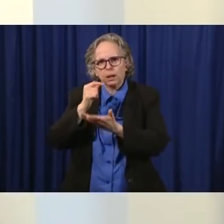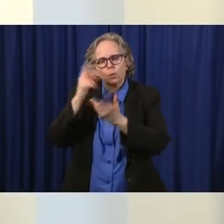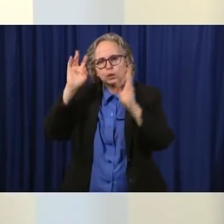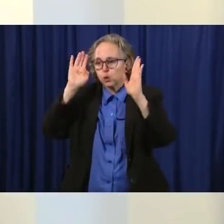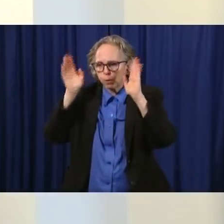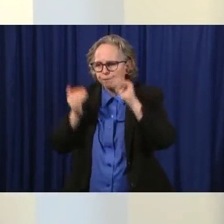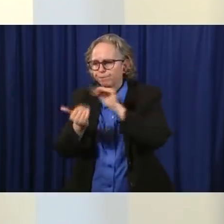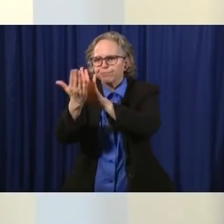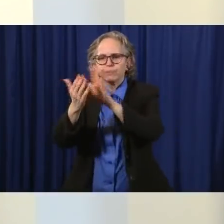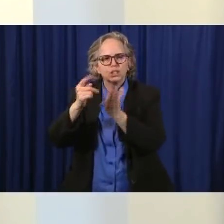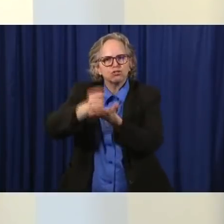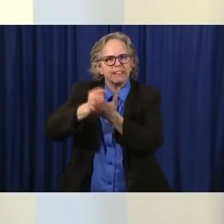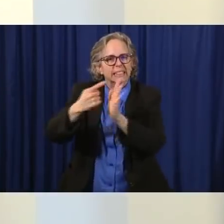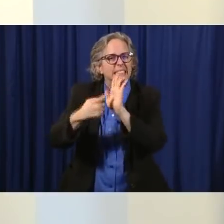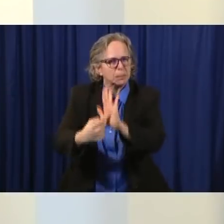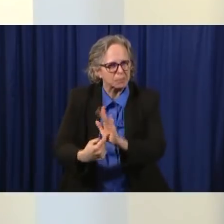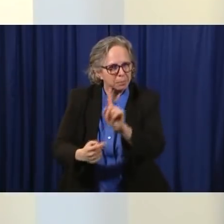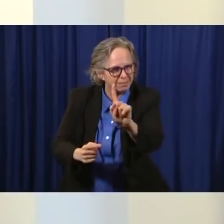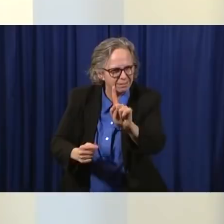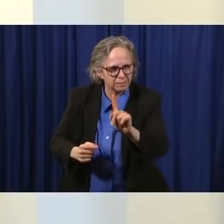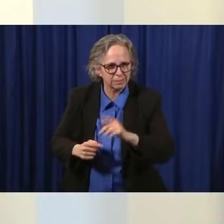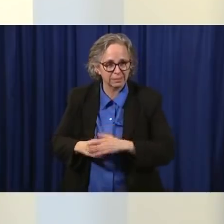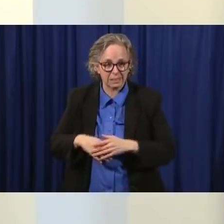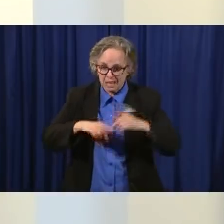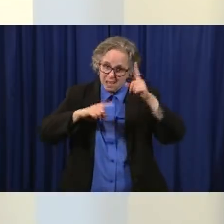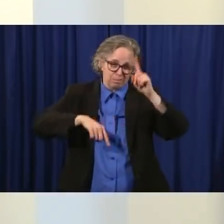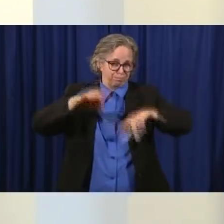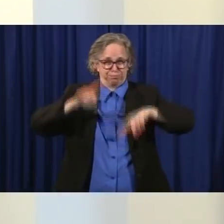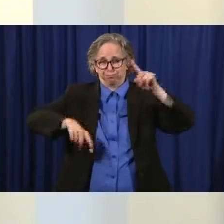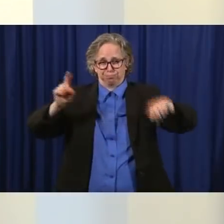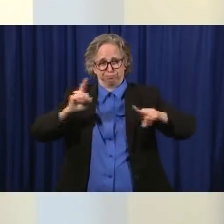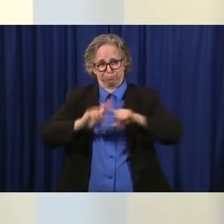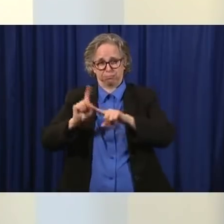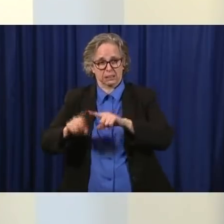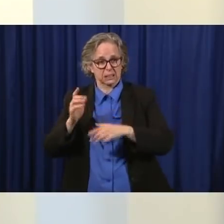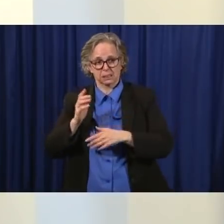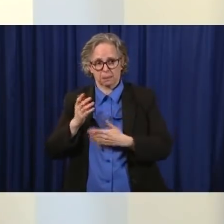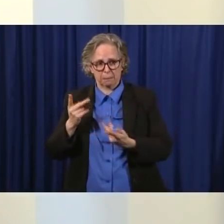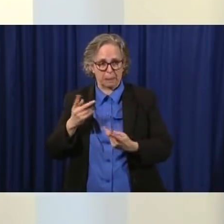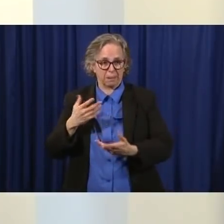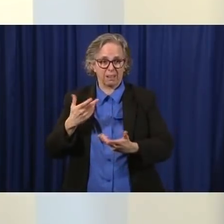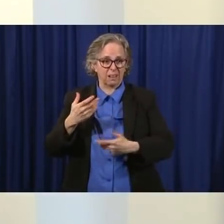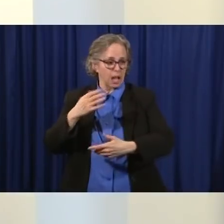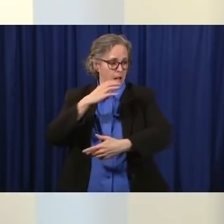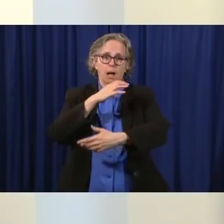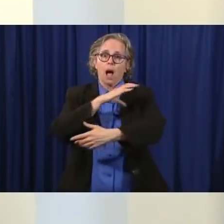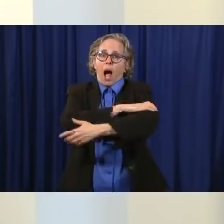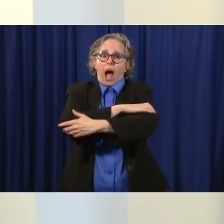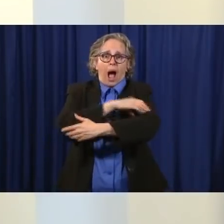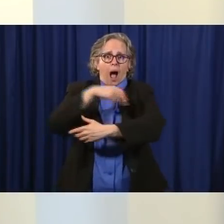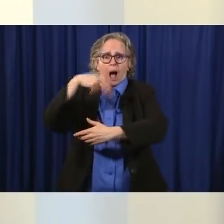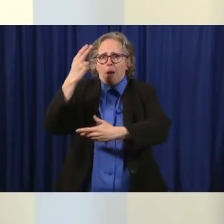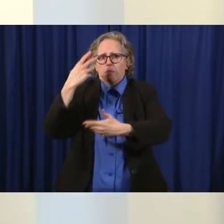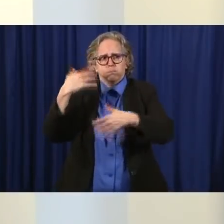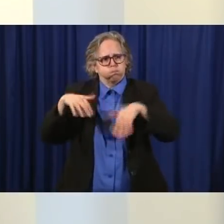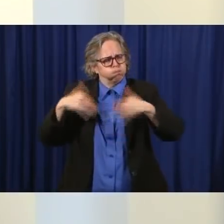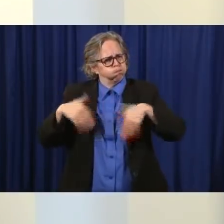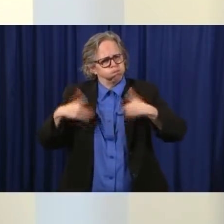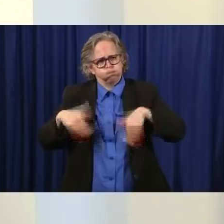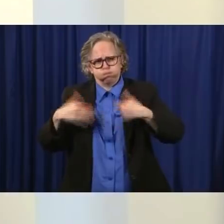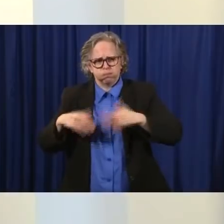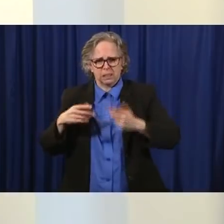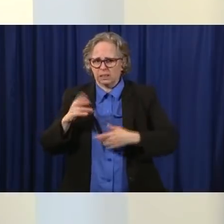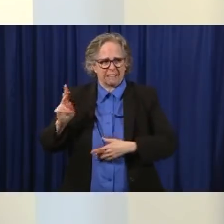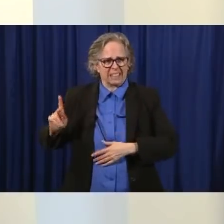it's hypertension or kidney disease and dialysis, we're seeing a lot of patients on dialysis. Those are all treatments that are being